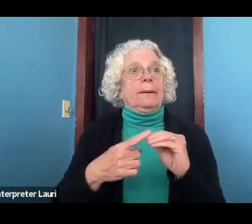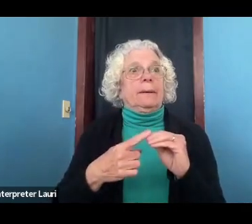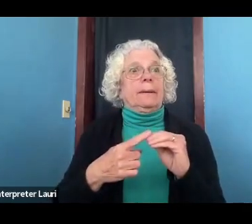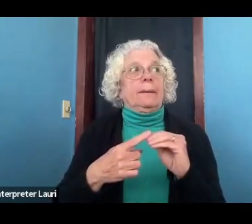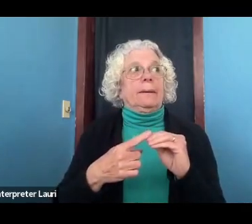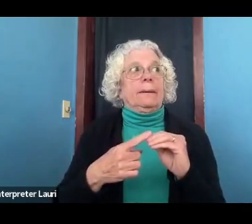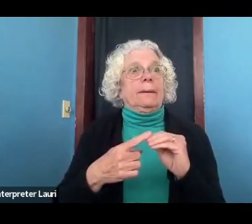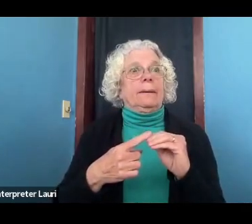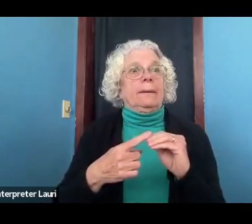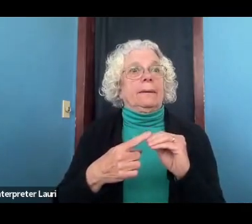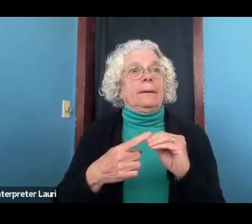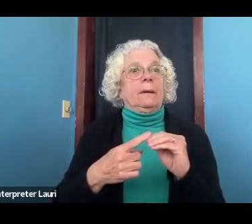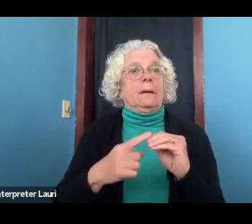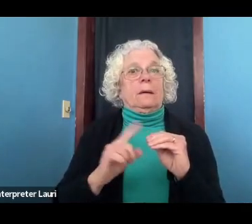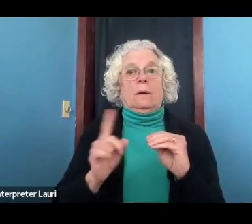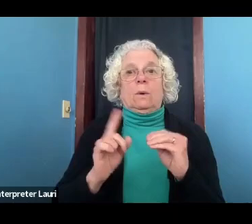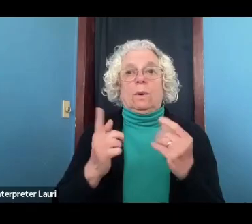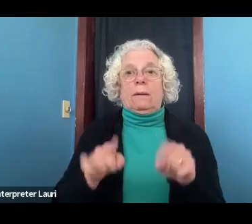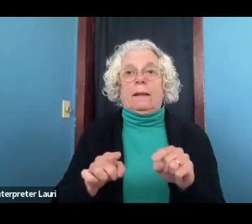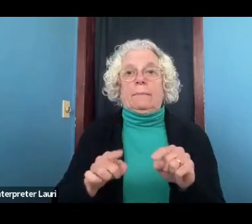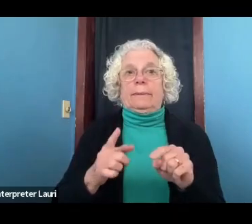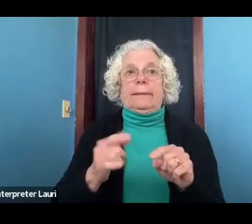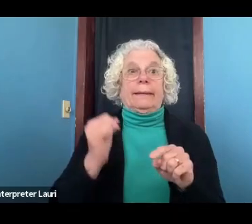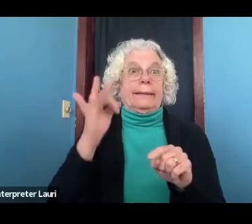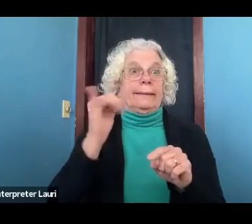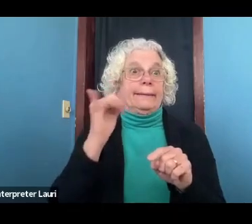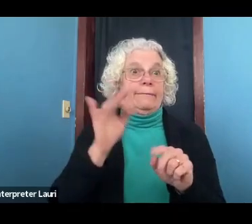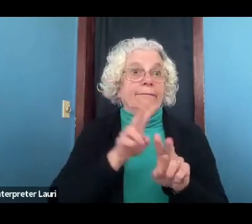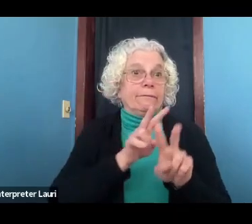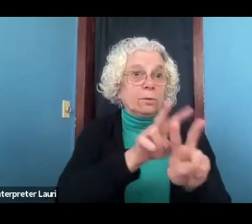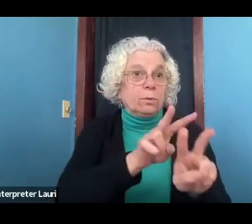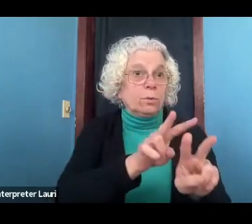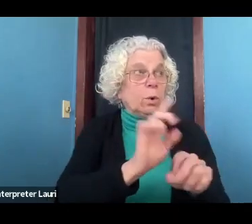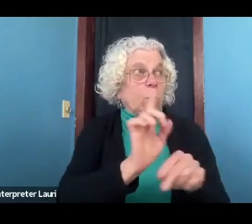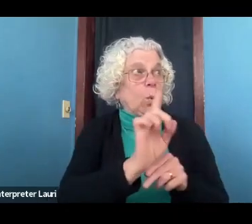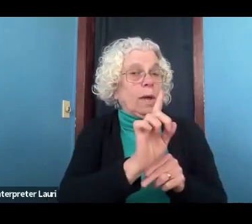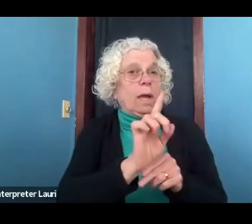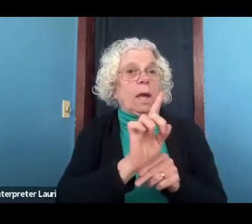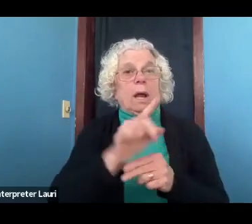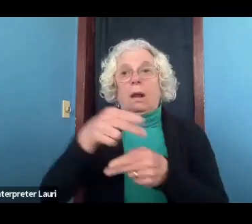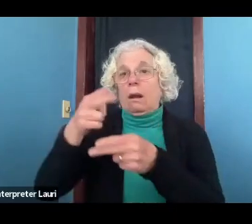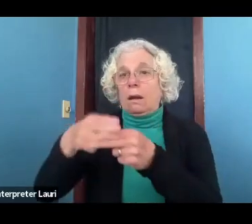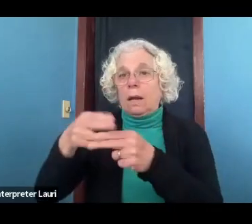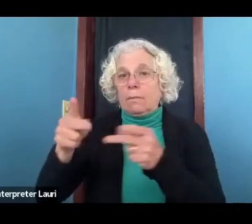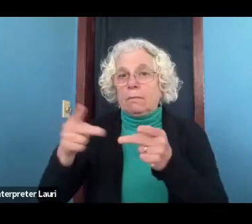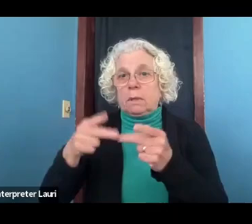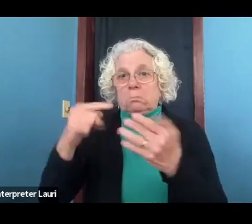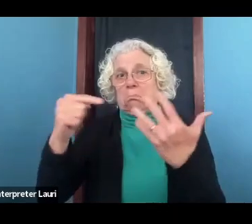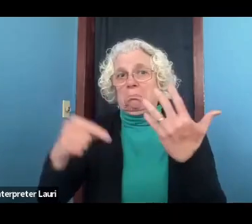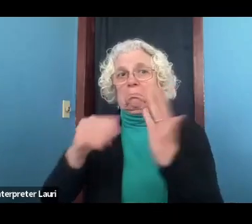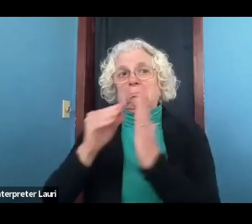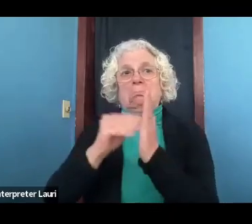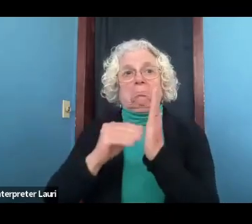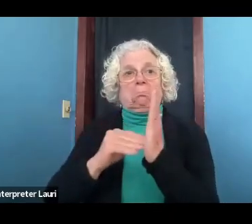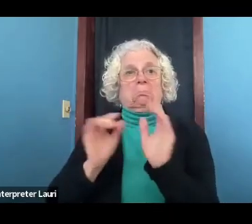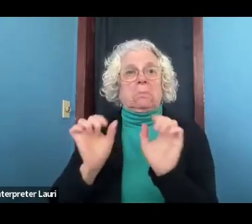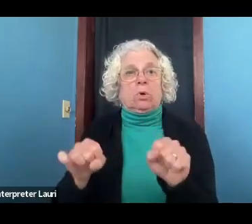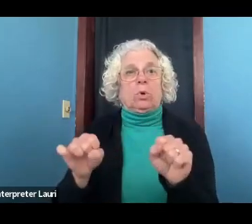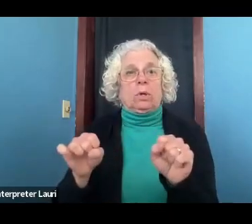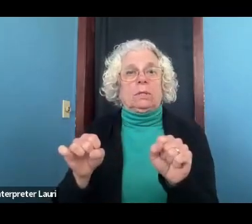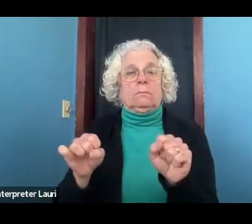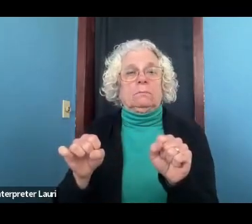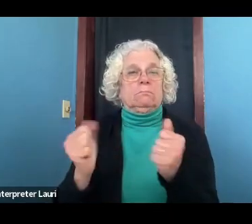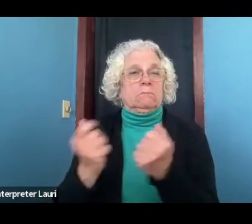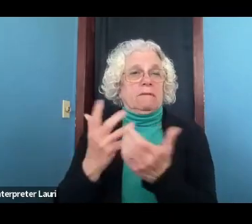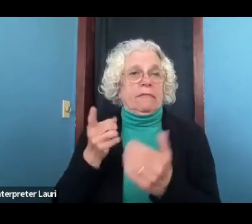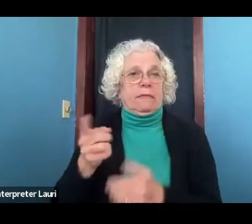want things to happen, like where the funeral should be, what funeral home, all kinds of stuff. So you can put your